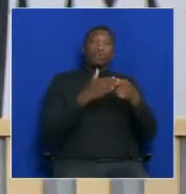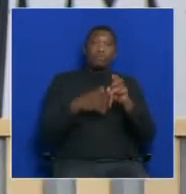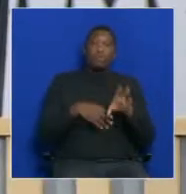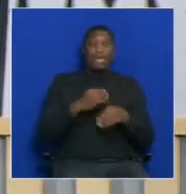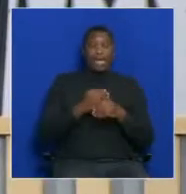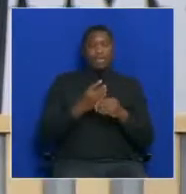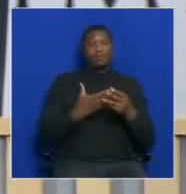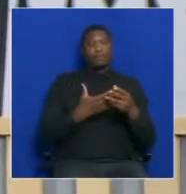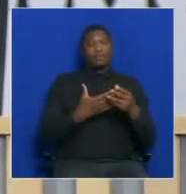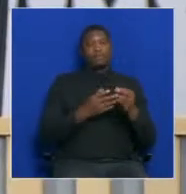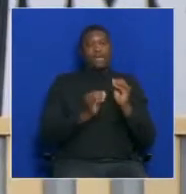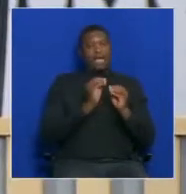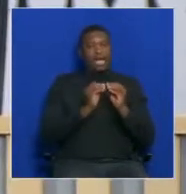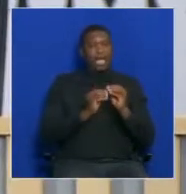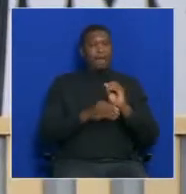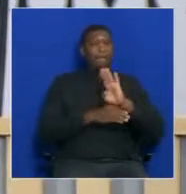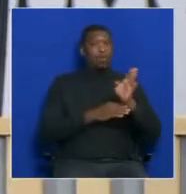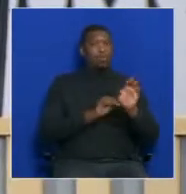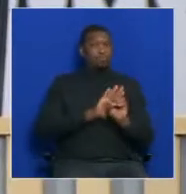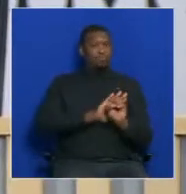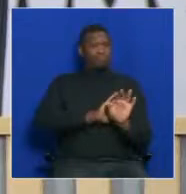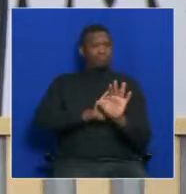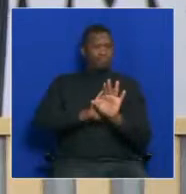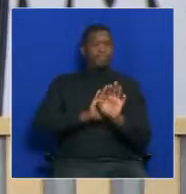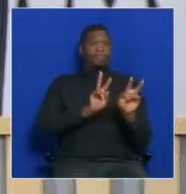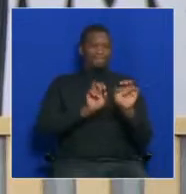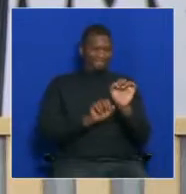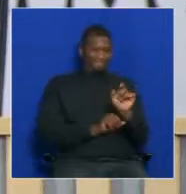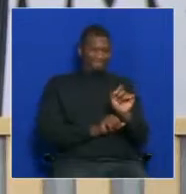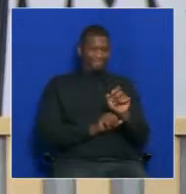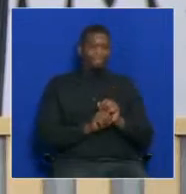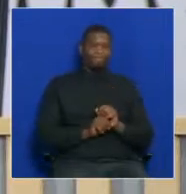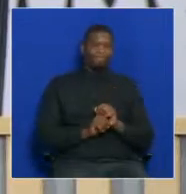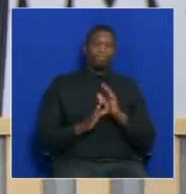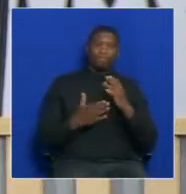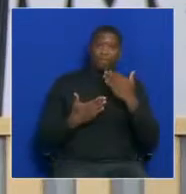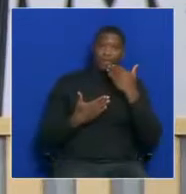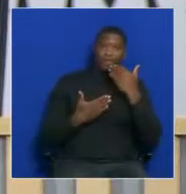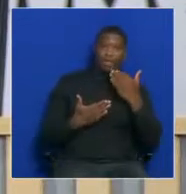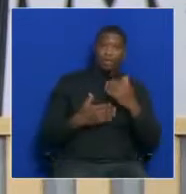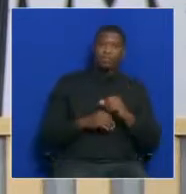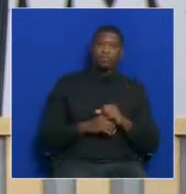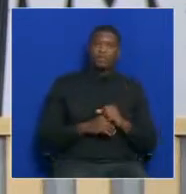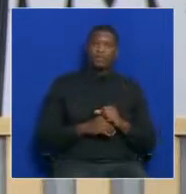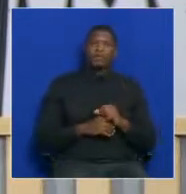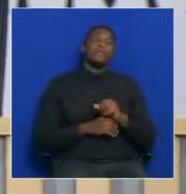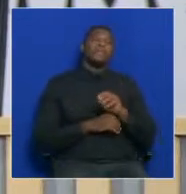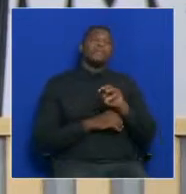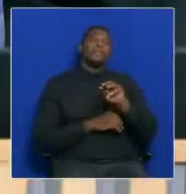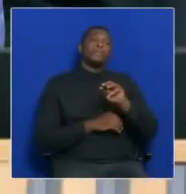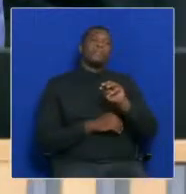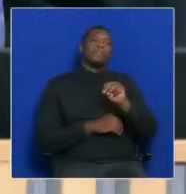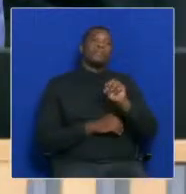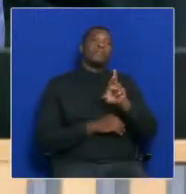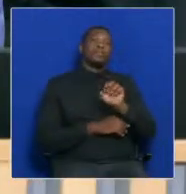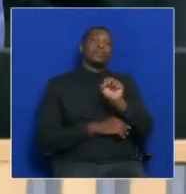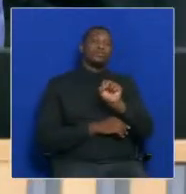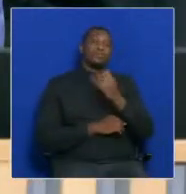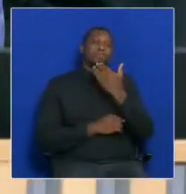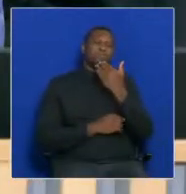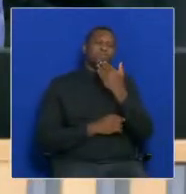police vehicles. Thank you. Mrs. Soko, please just clarify paragraph